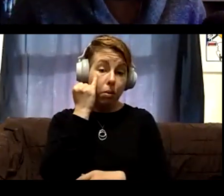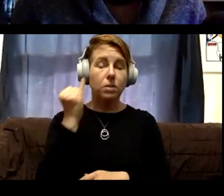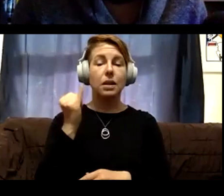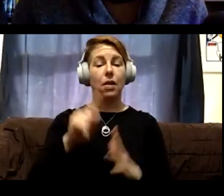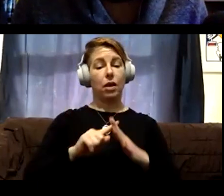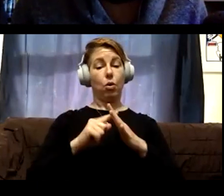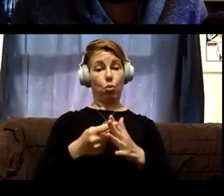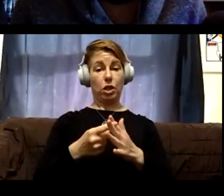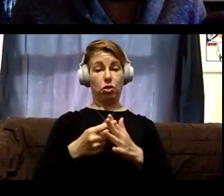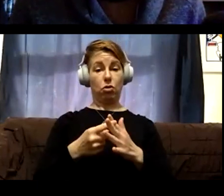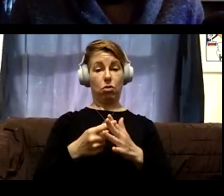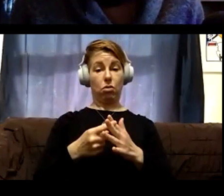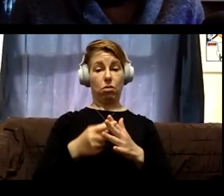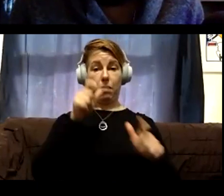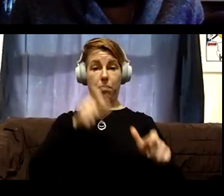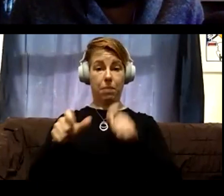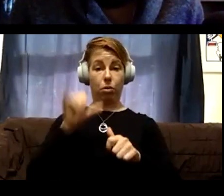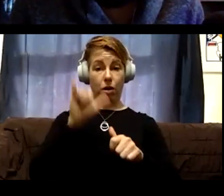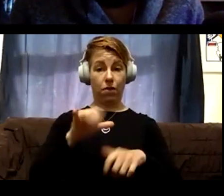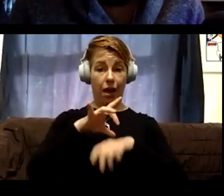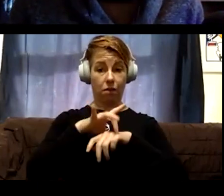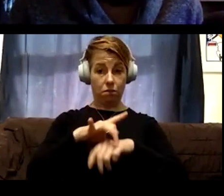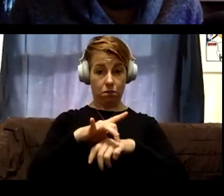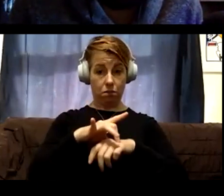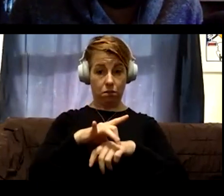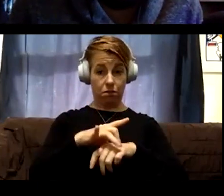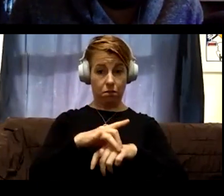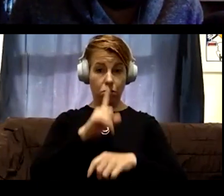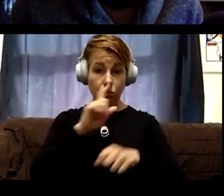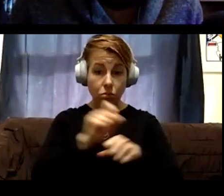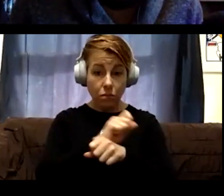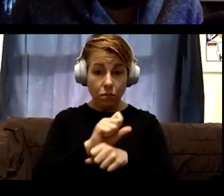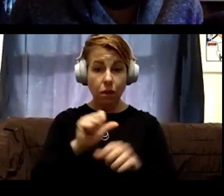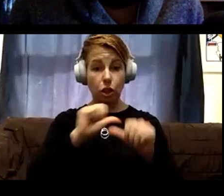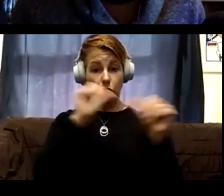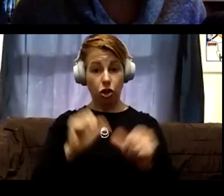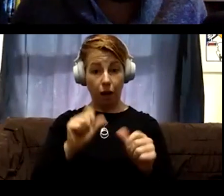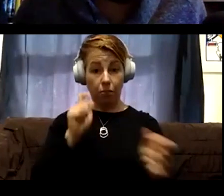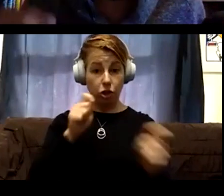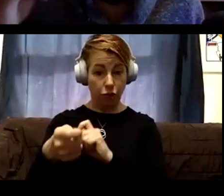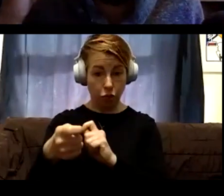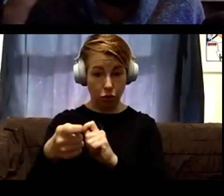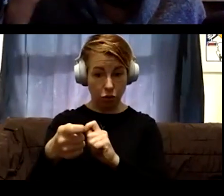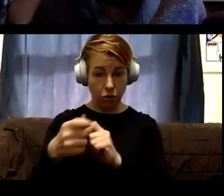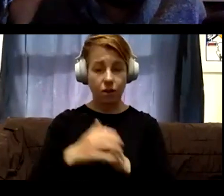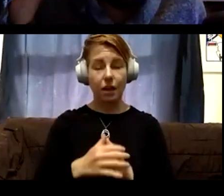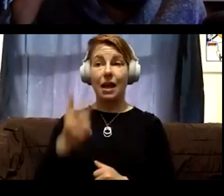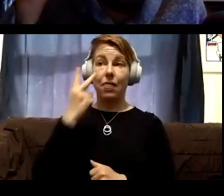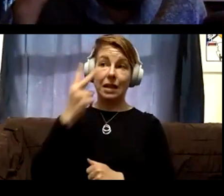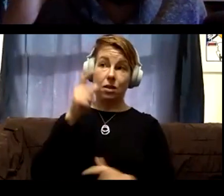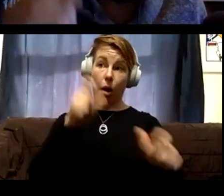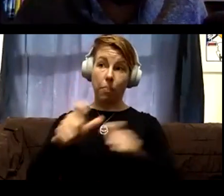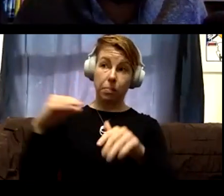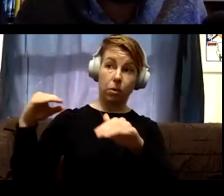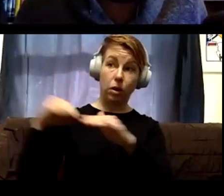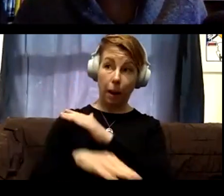original inhabitants of this planet were shapeshifters, are shapeshifters, who saw invaders, killed